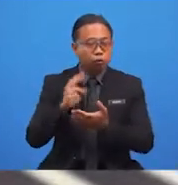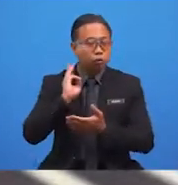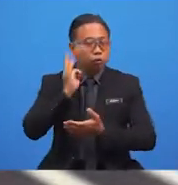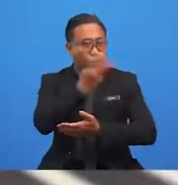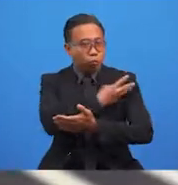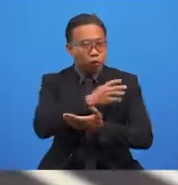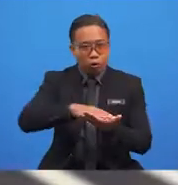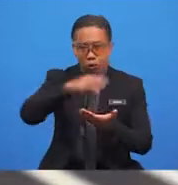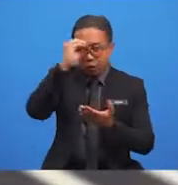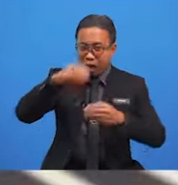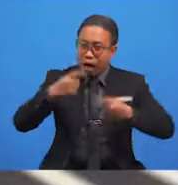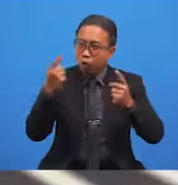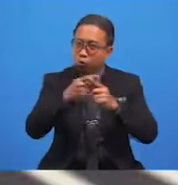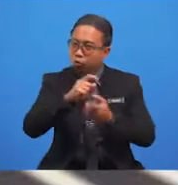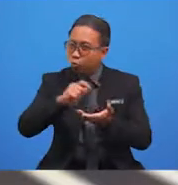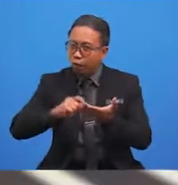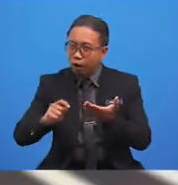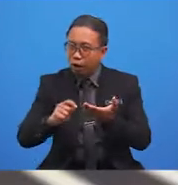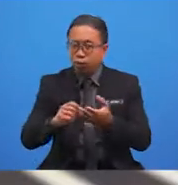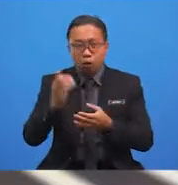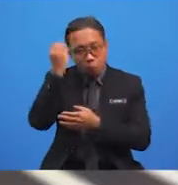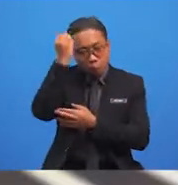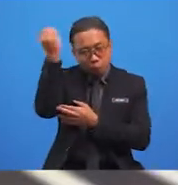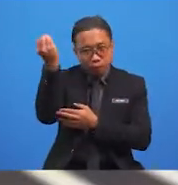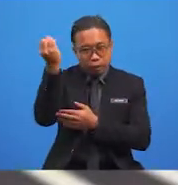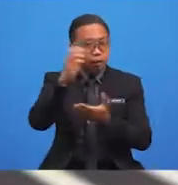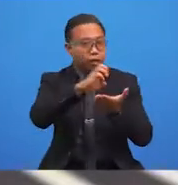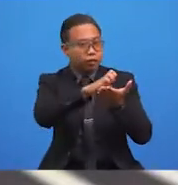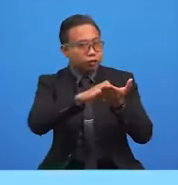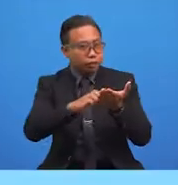to learn how to write an opinion essay.